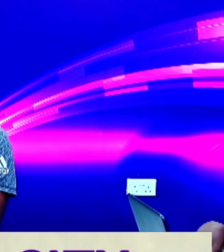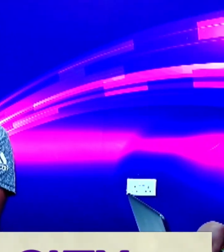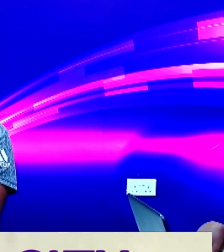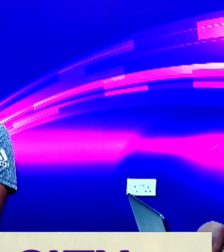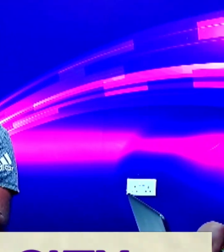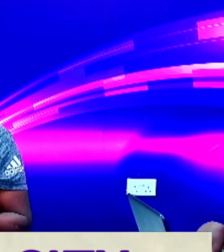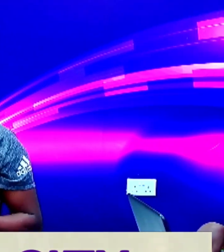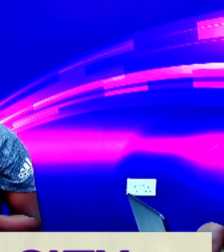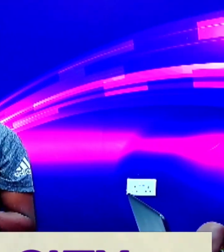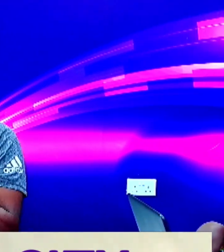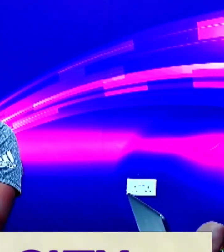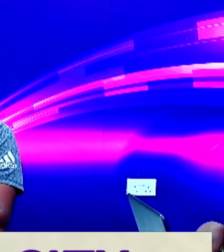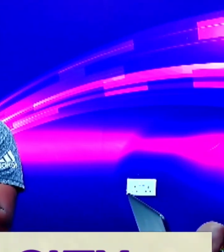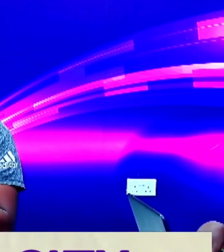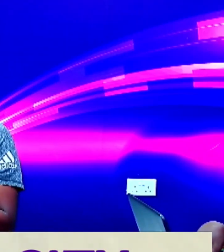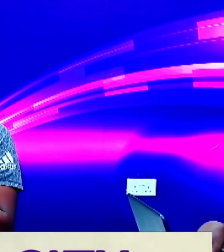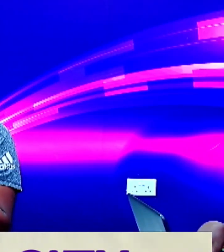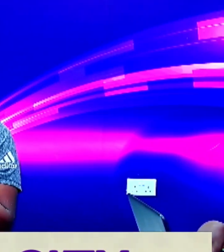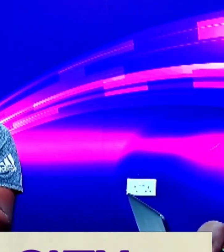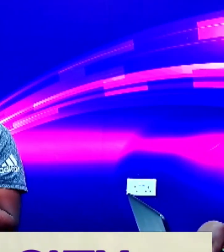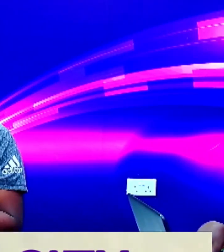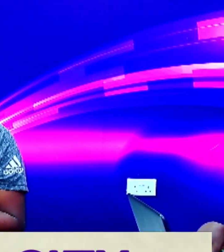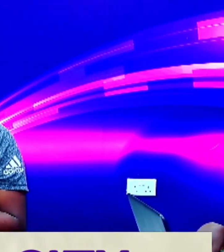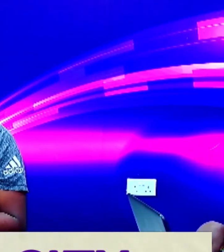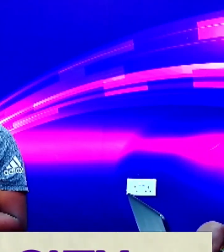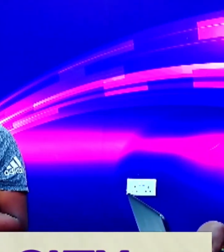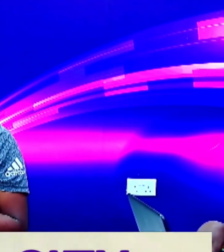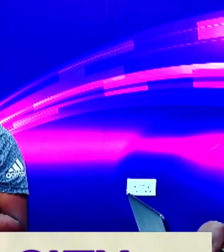it can win easily. It can perform best. So my general view,